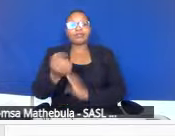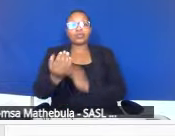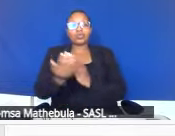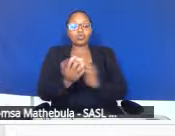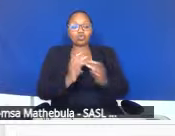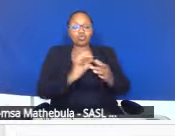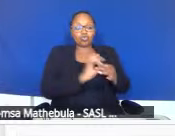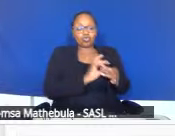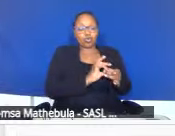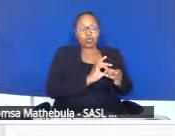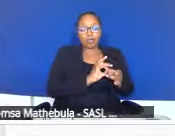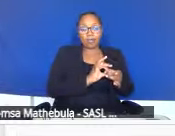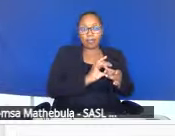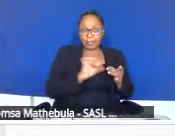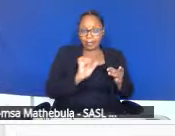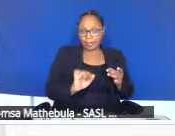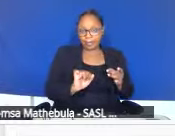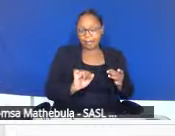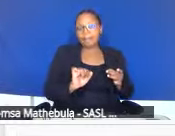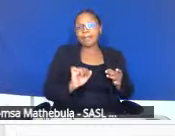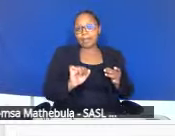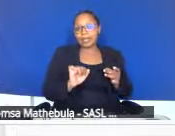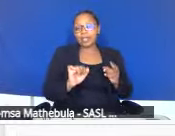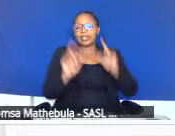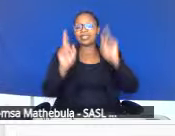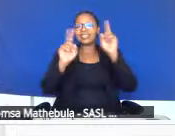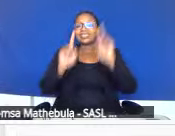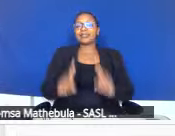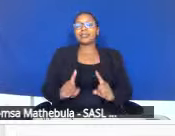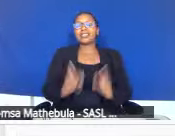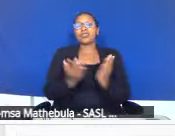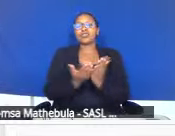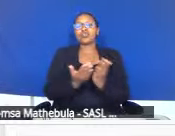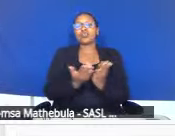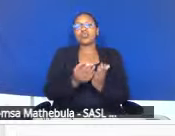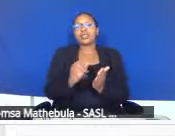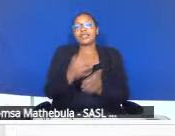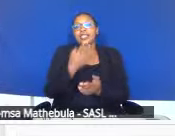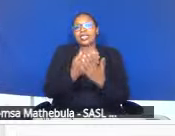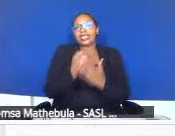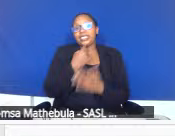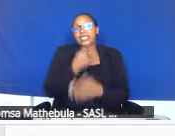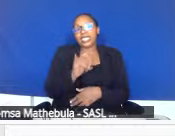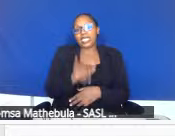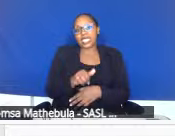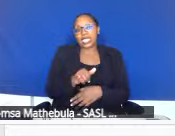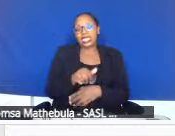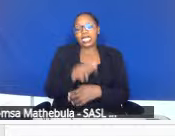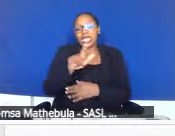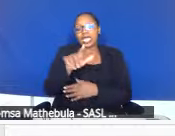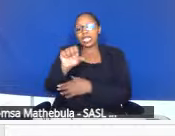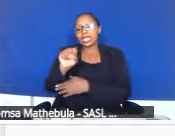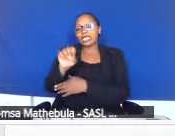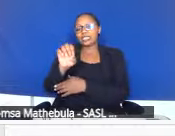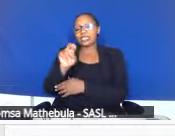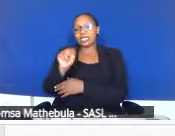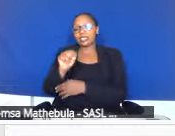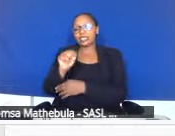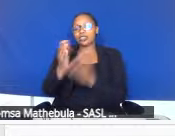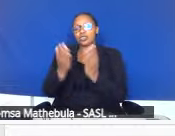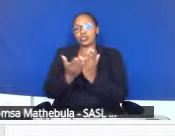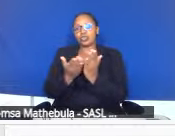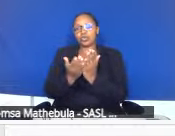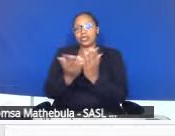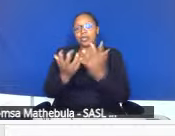school, the special school, if I can call it that, your LSEN schools that cater for